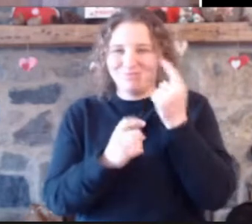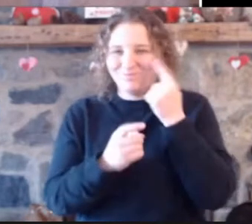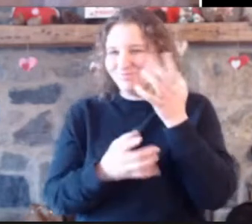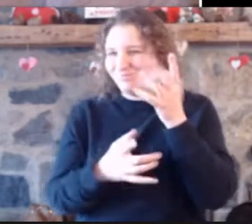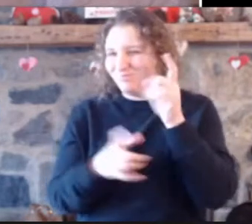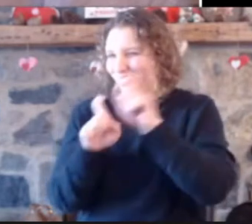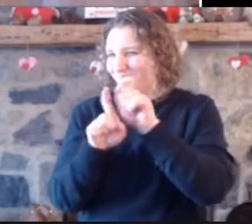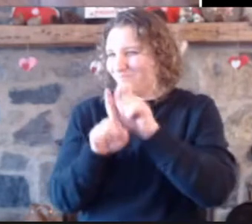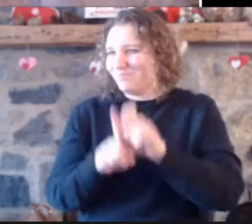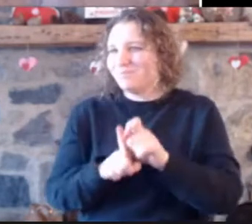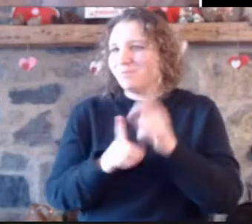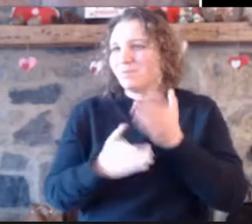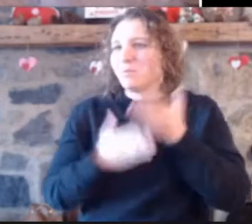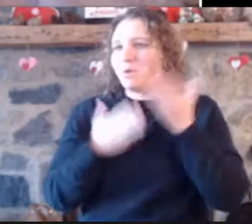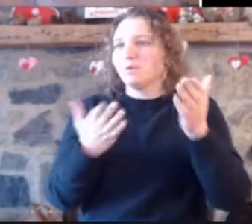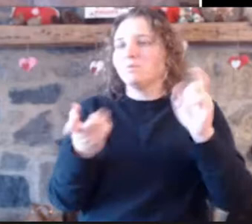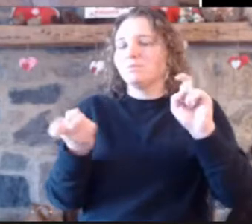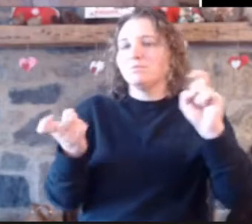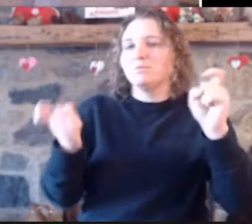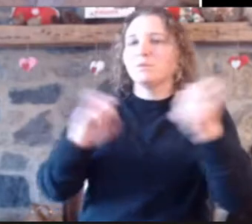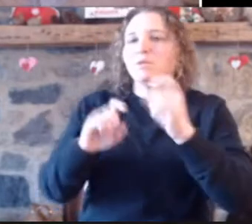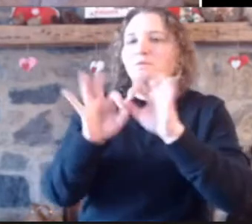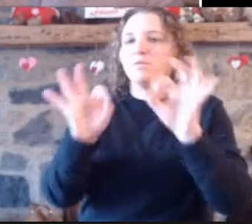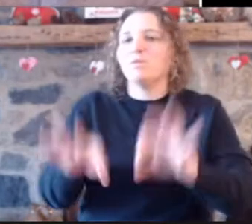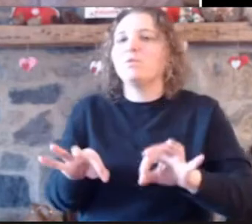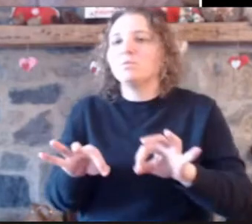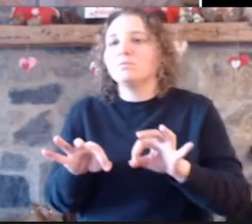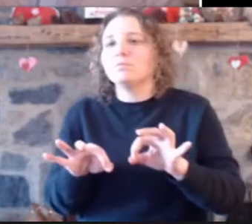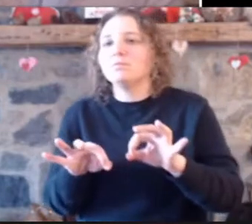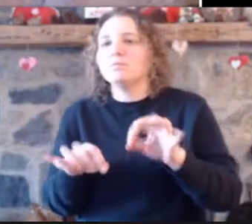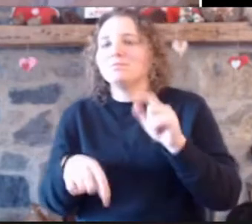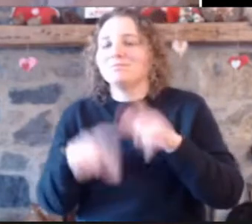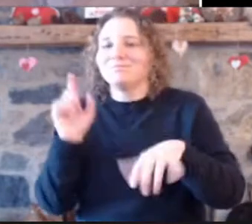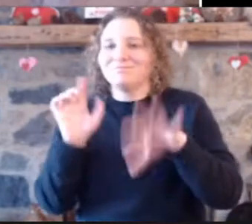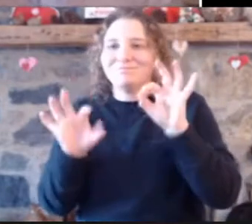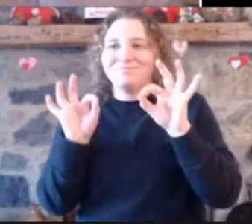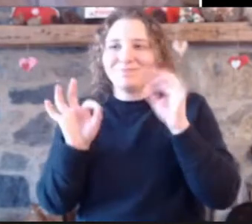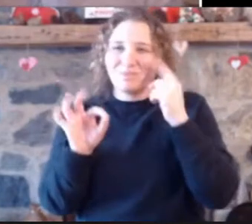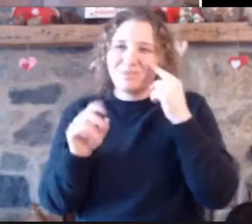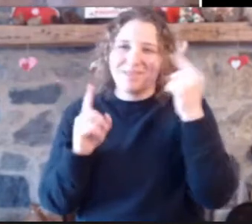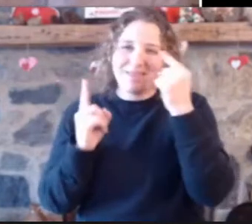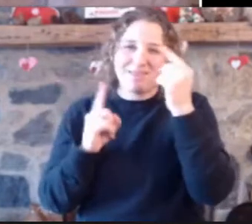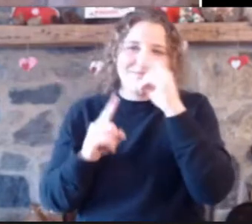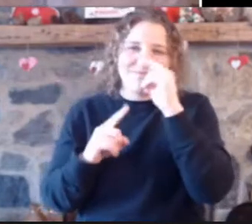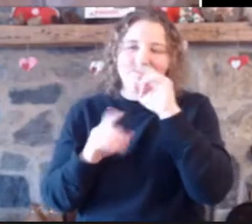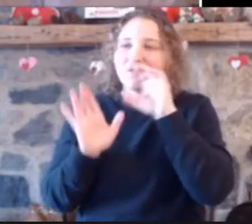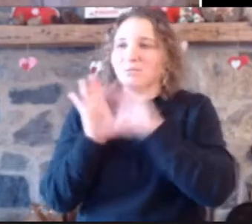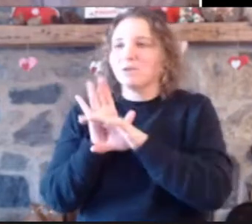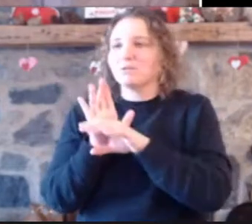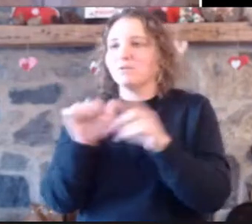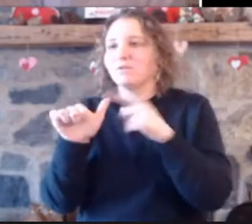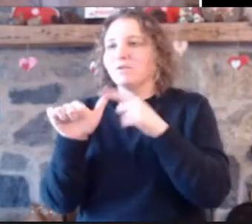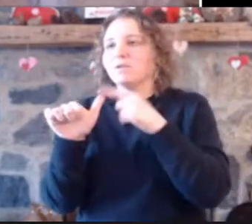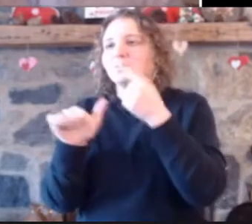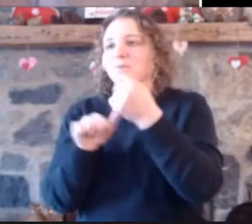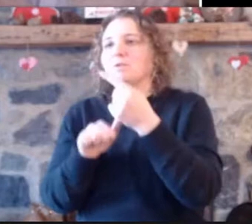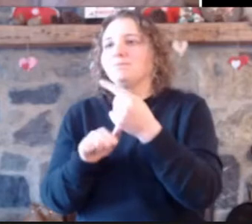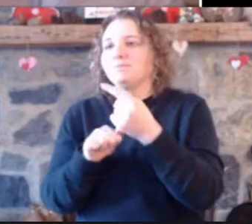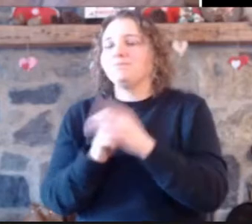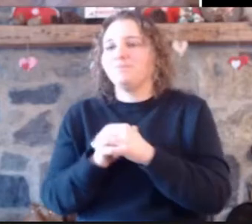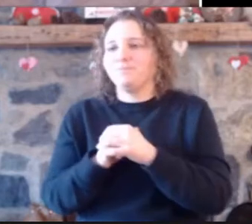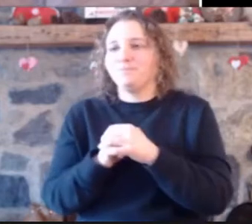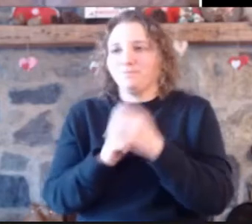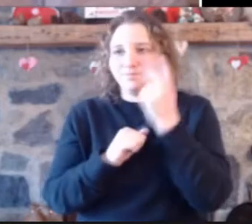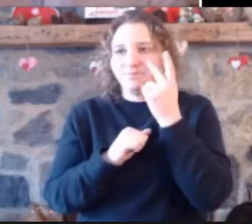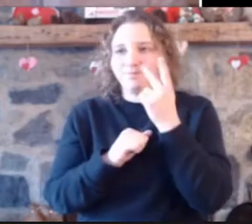through and they propose some transitional forms in the lack of them. And I just had to share these with you. The first one was on the top left, Ceratosaurus, kind of